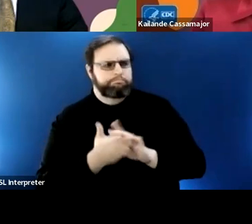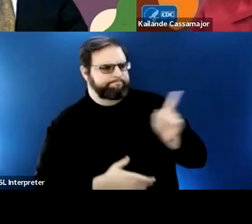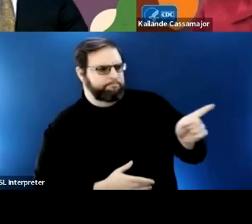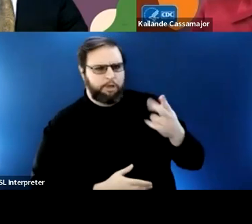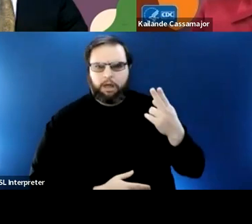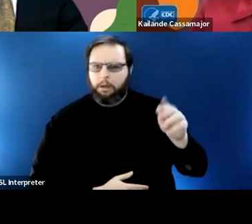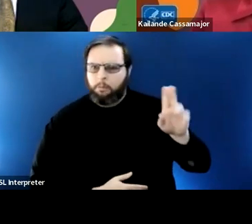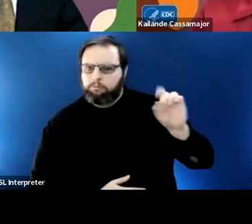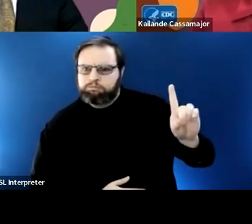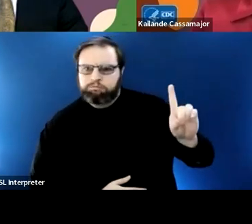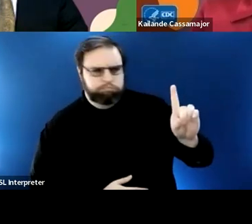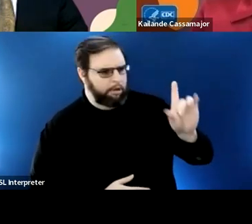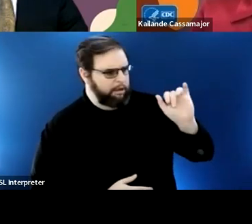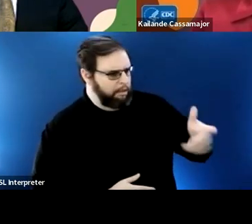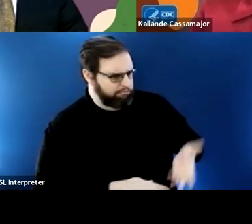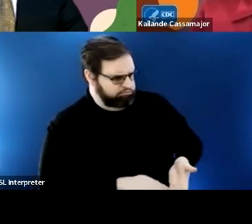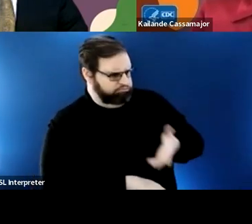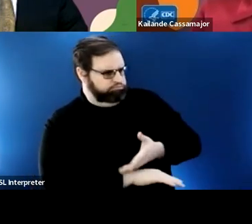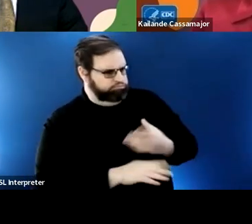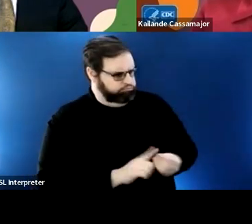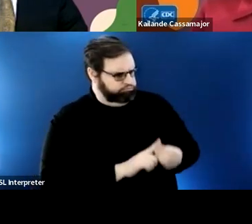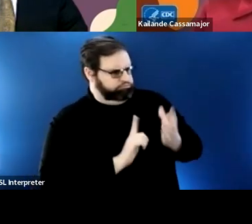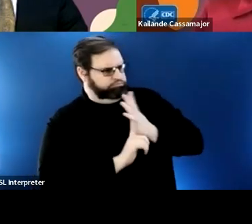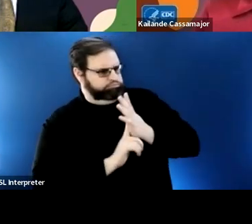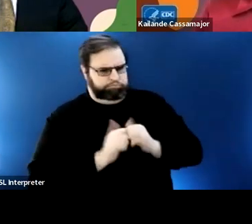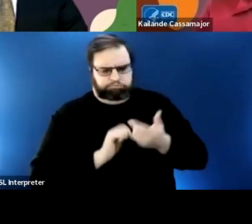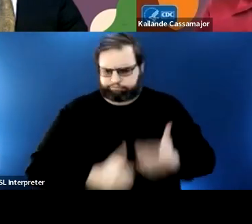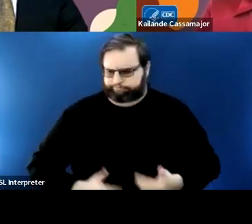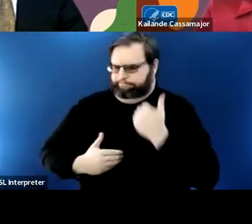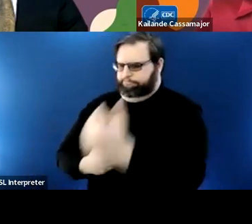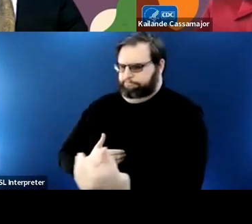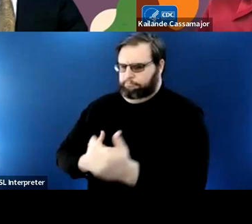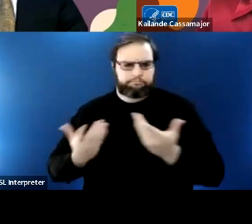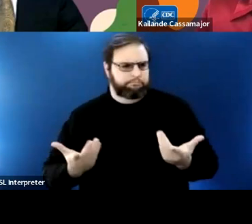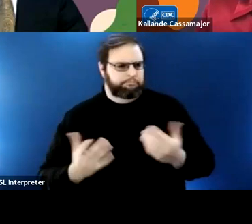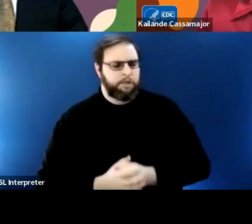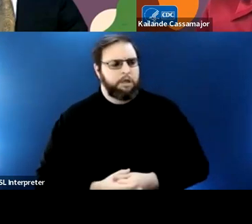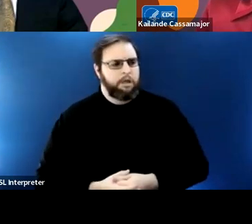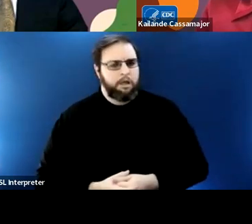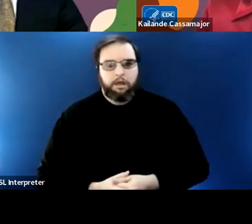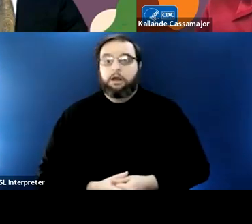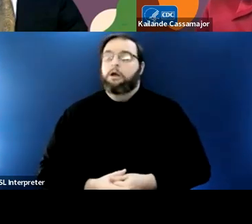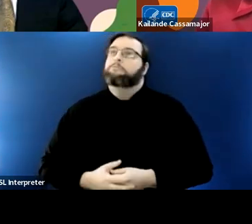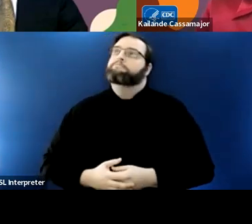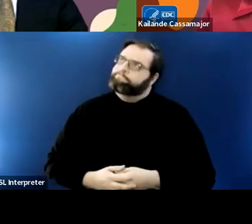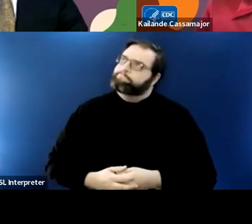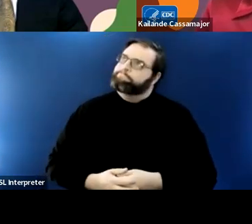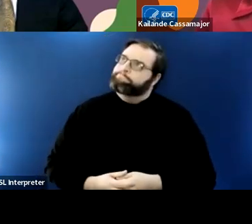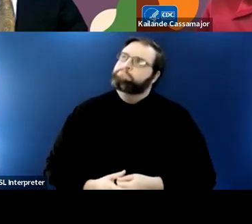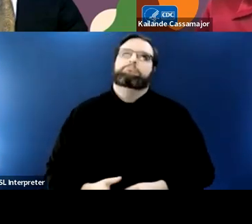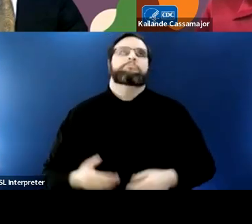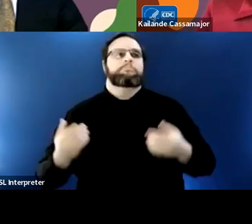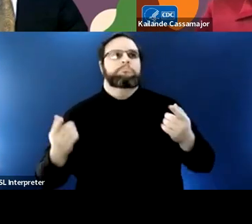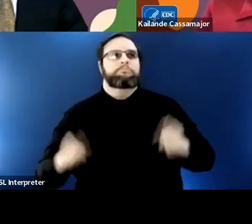those roles prepare you for the next step? Mm-hmm. So while I was at Howard, I